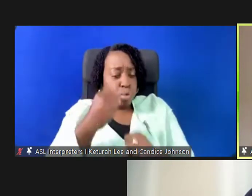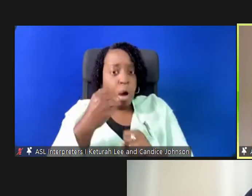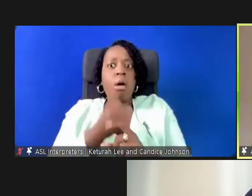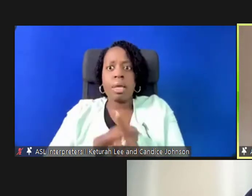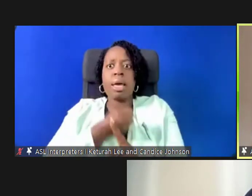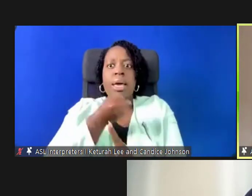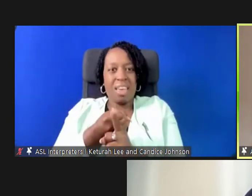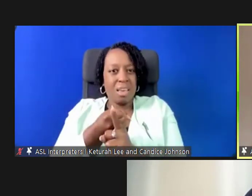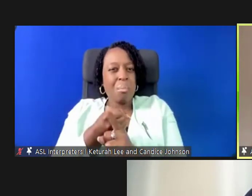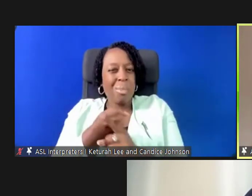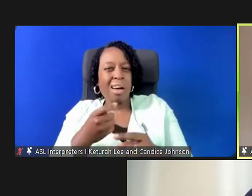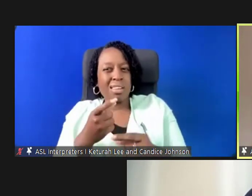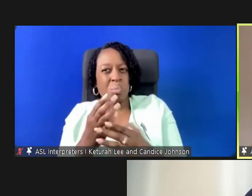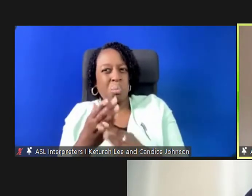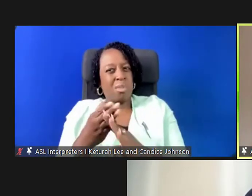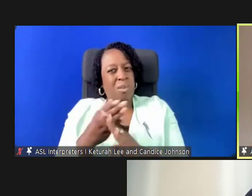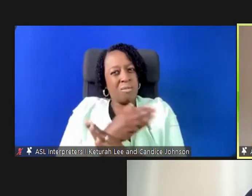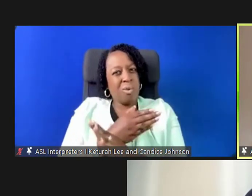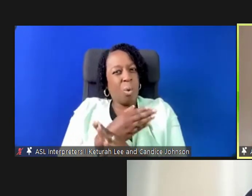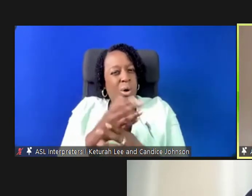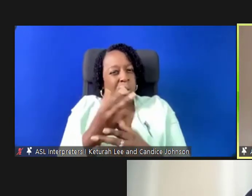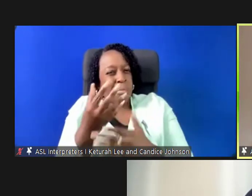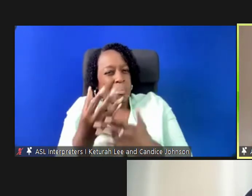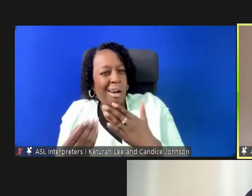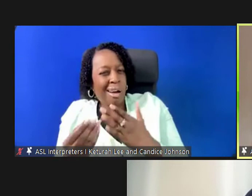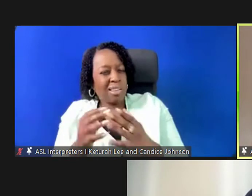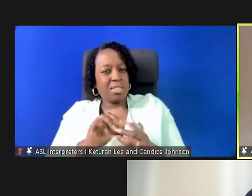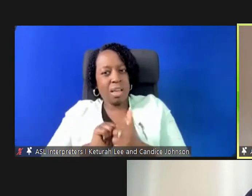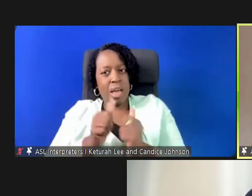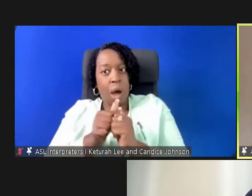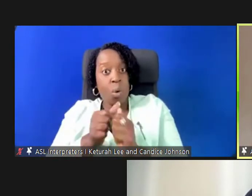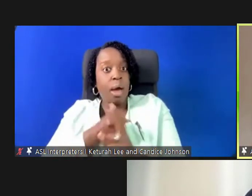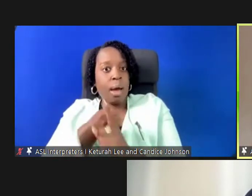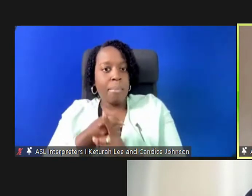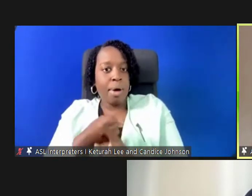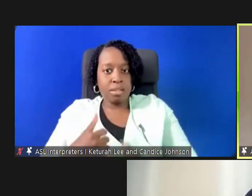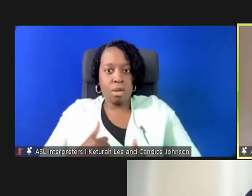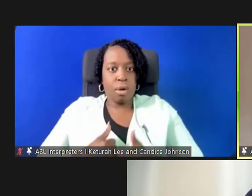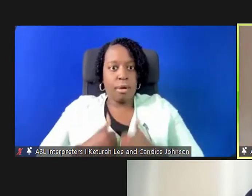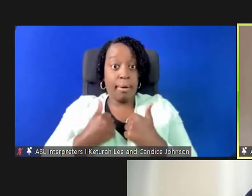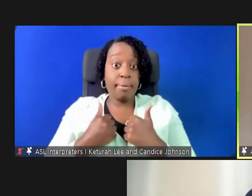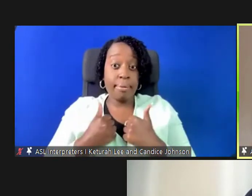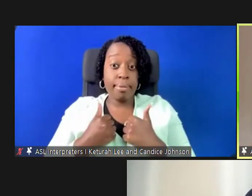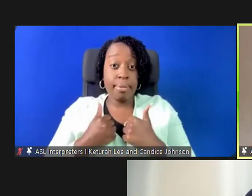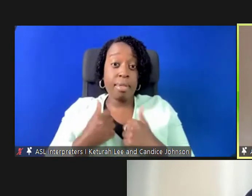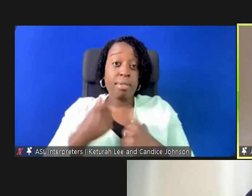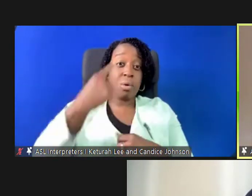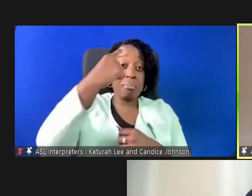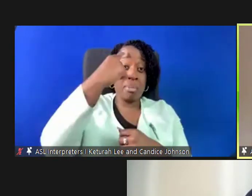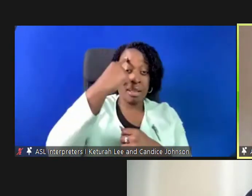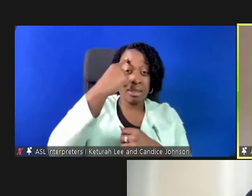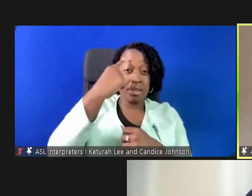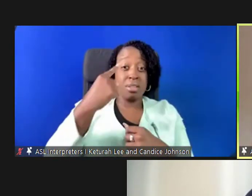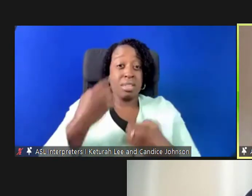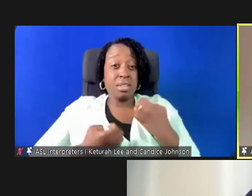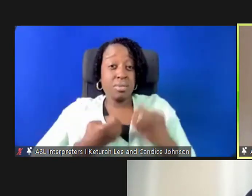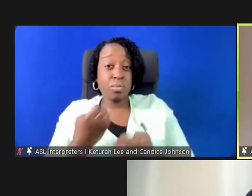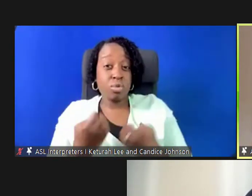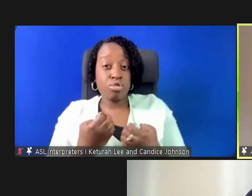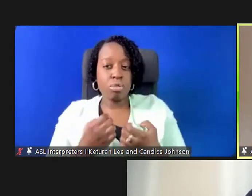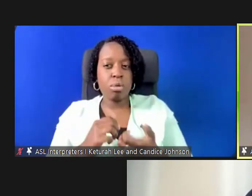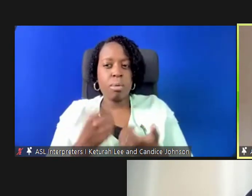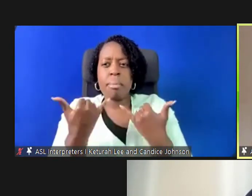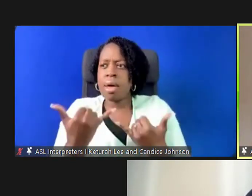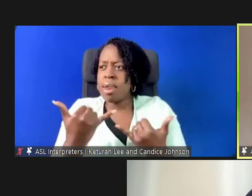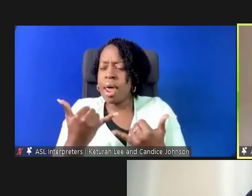of learning from different disciplines about how people are capturing what's going on and